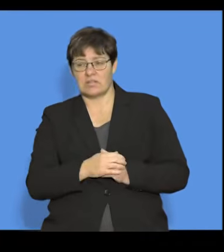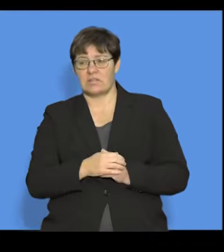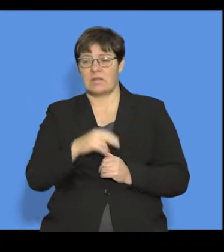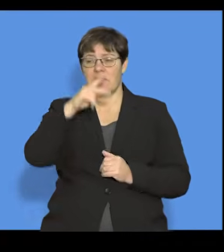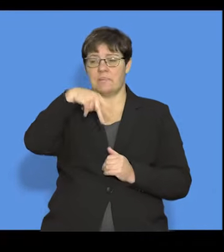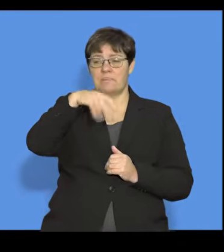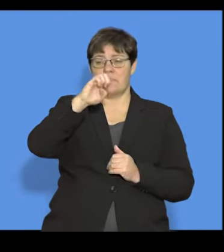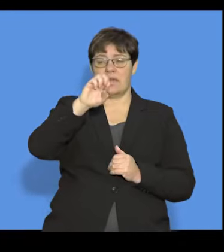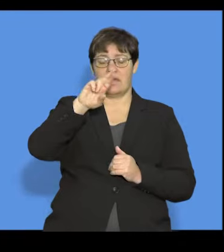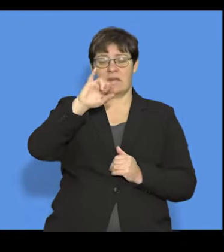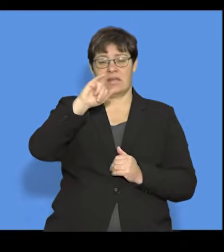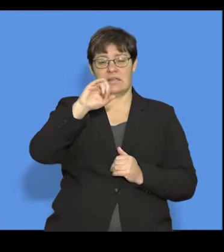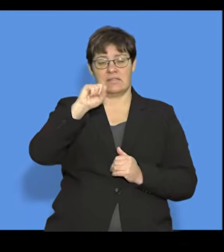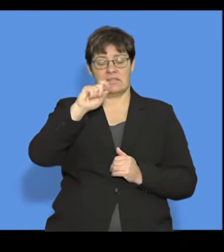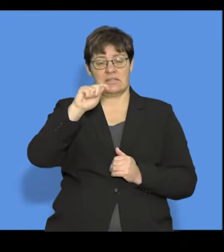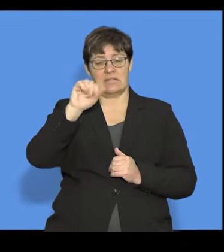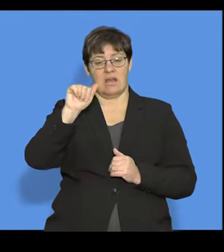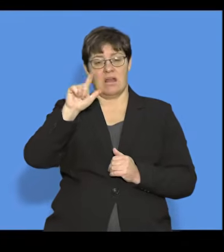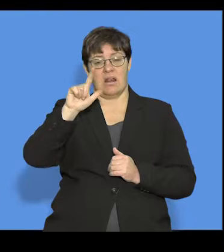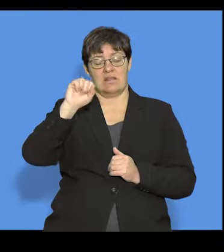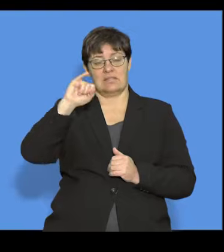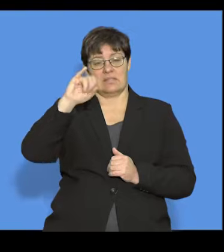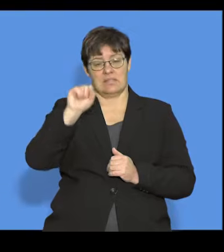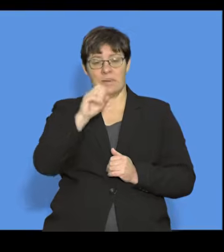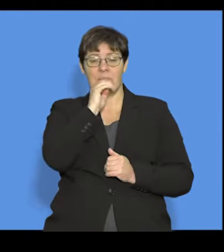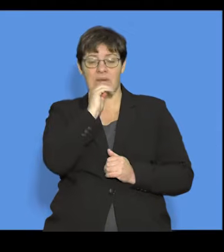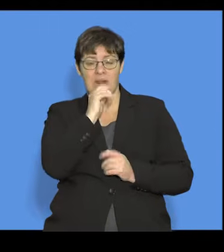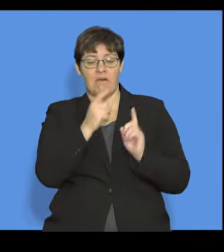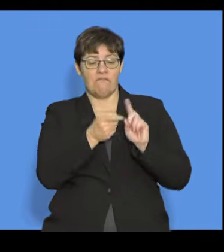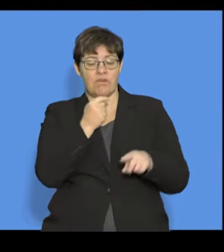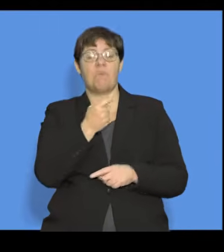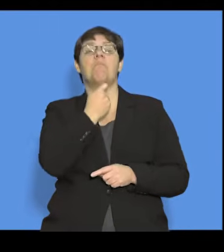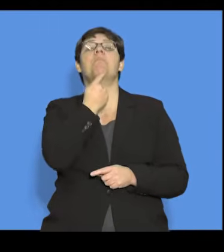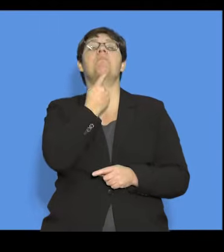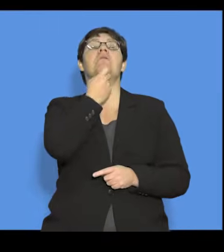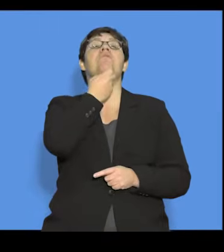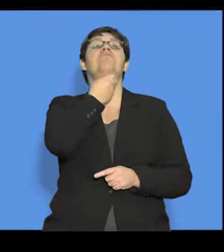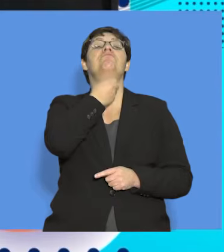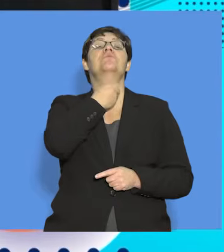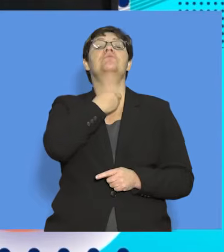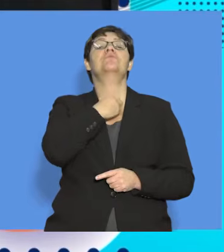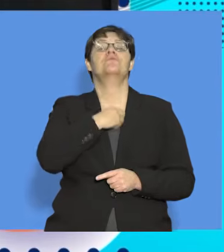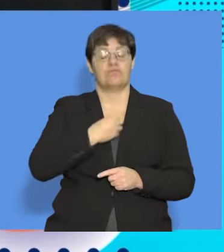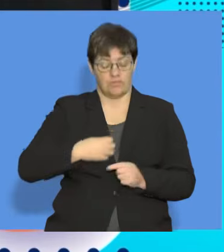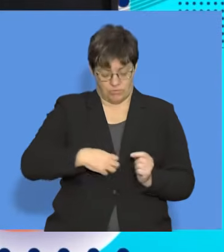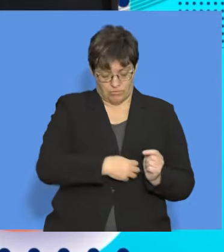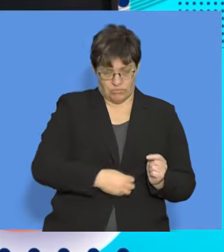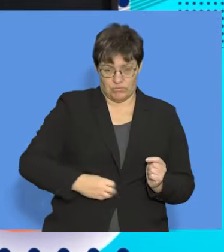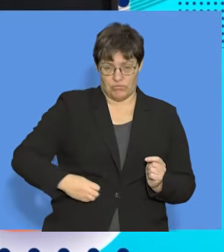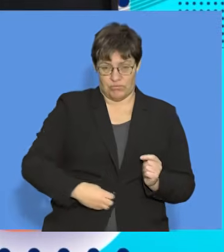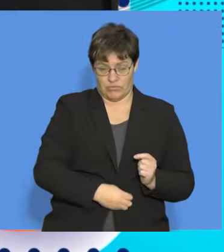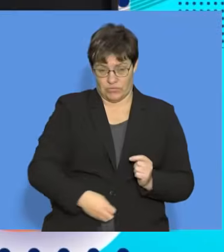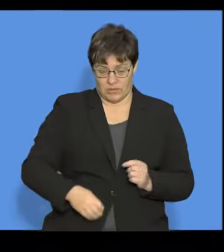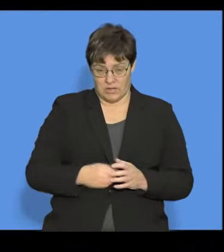of peristalsis, which is again the movement of food from the esophagus all through the digestive